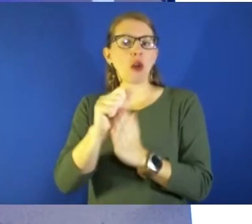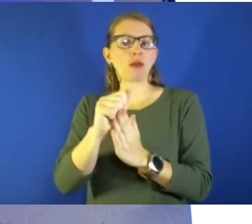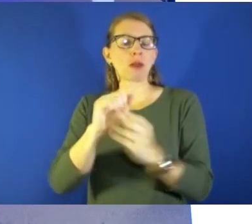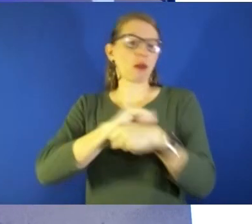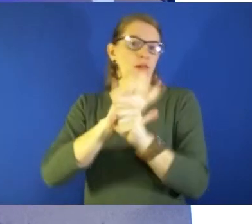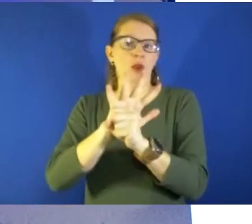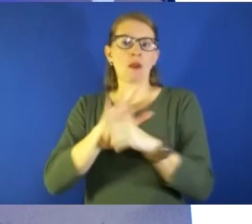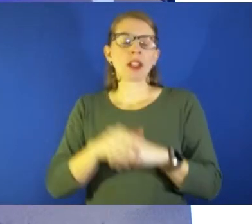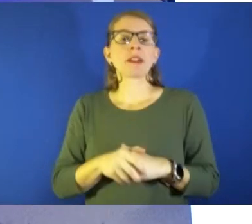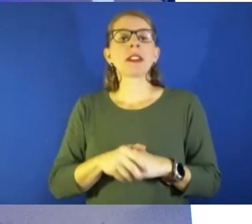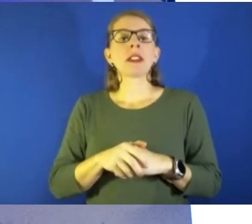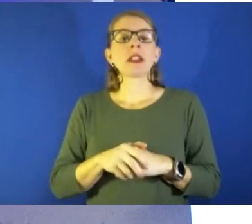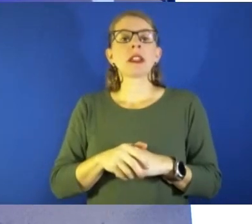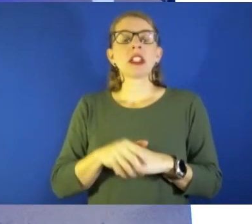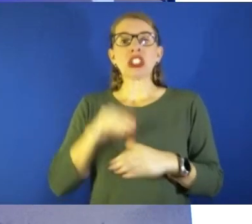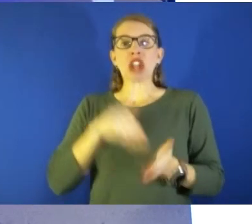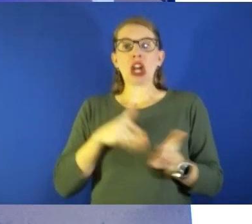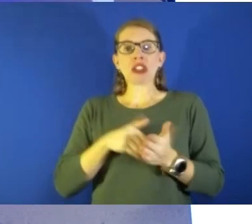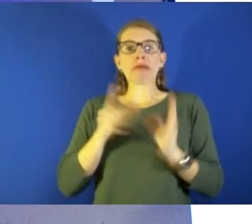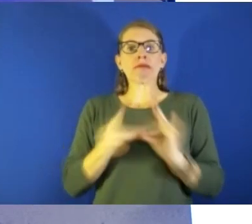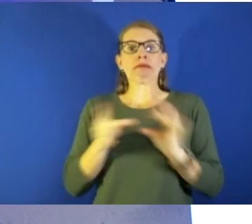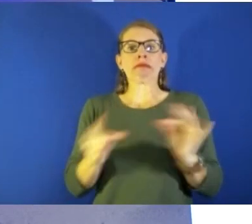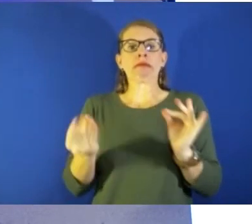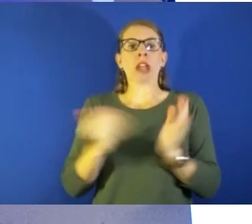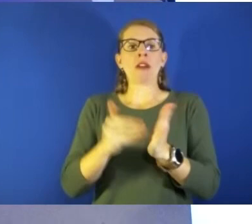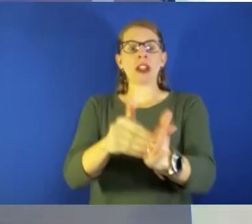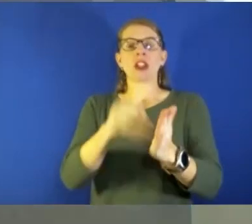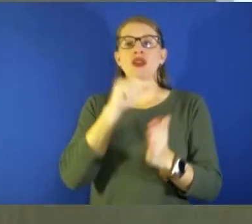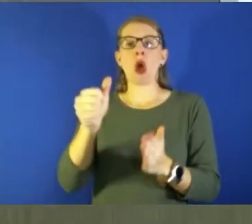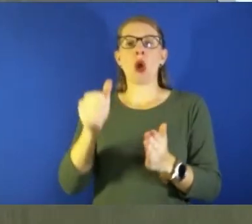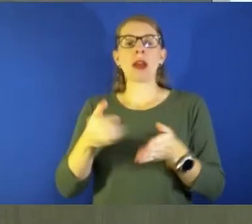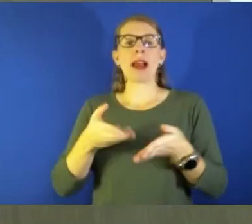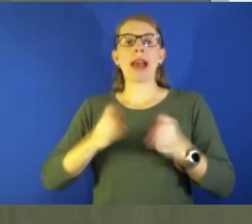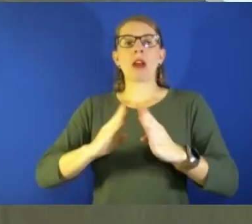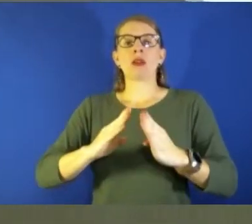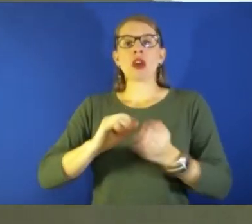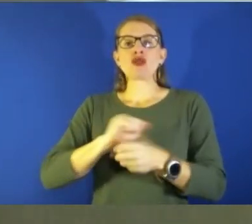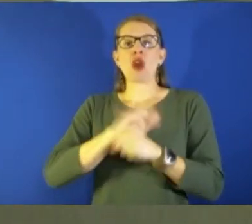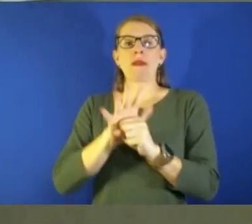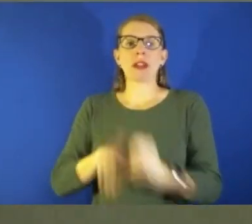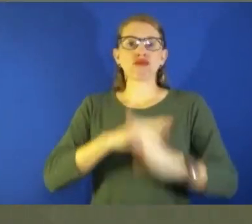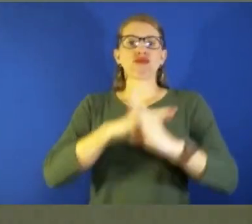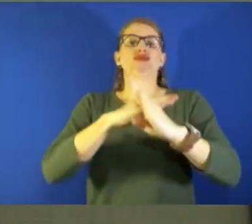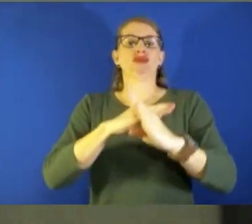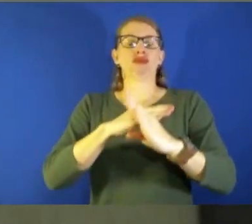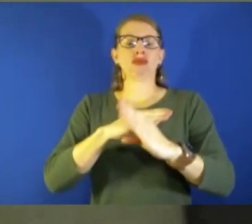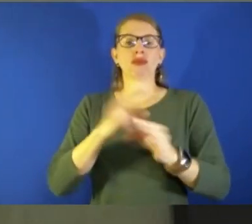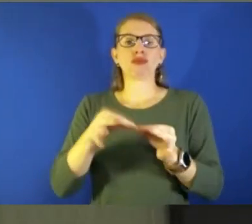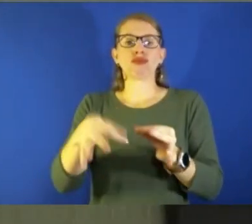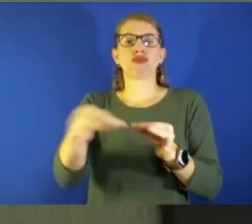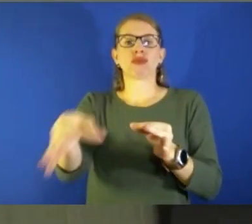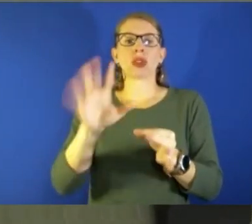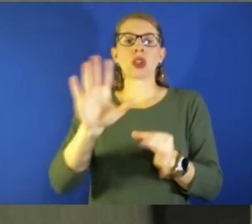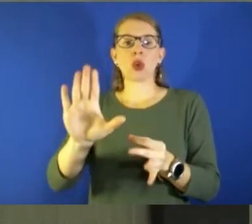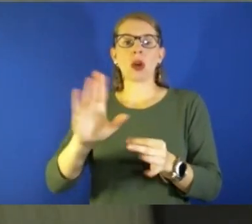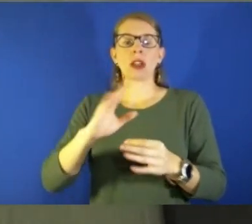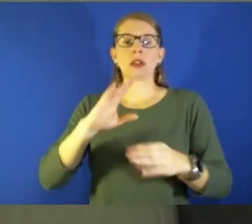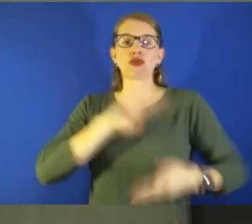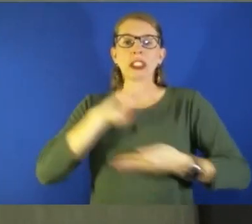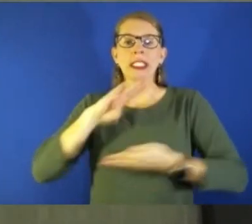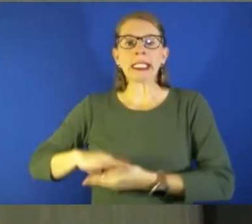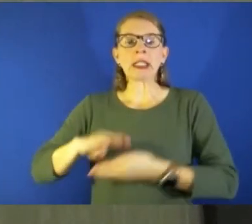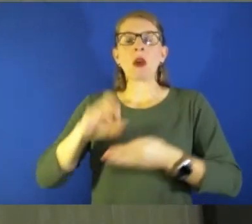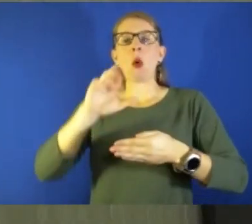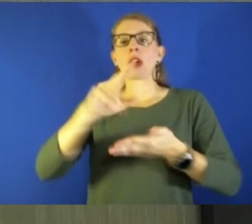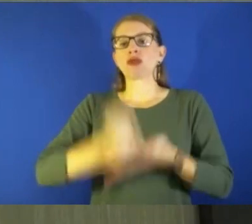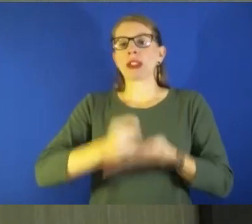many times on here, don't let COVID get in the way of you taking care of your screenings and preventative treatment. So just kind of what's your message about that,